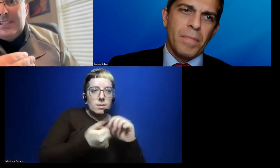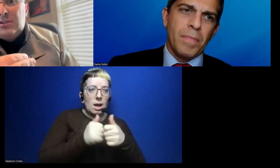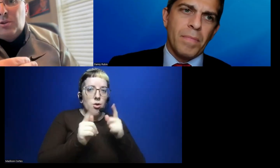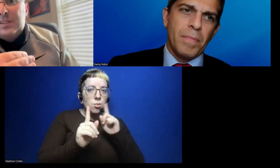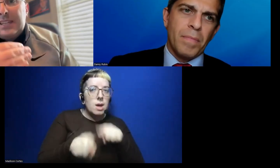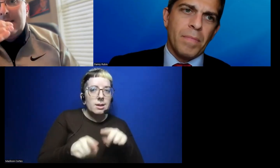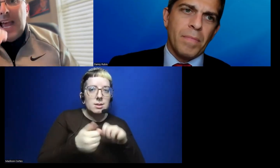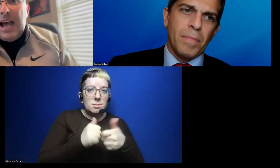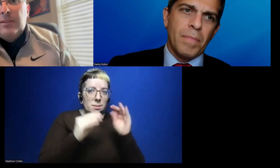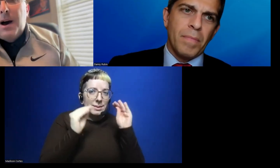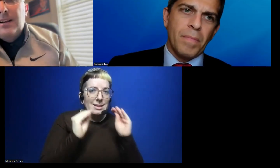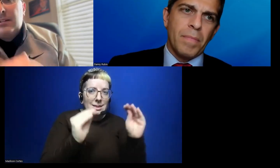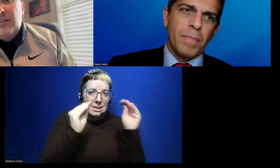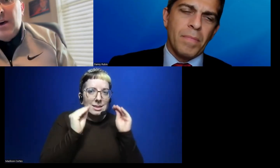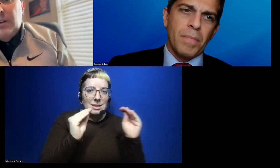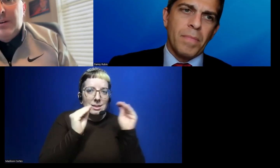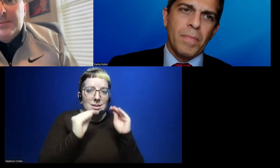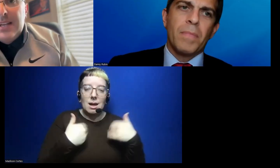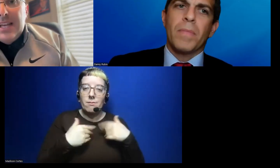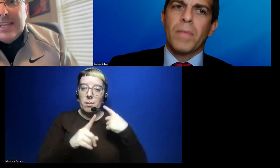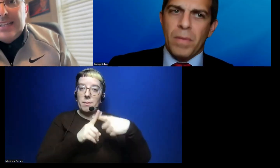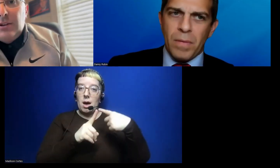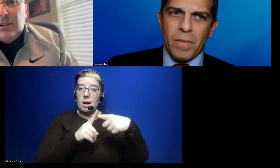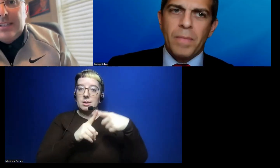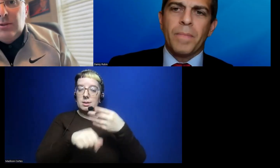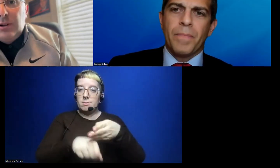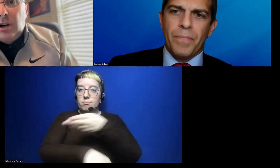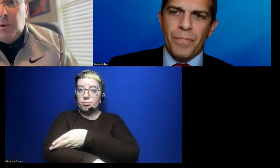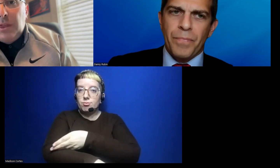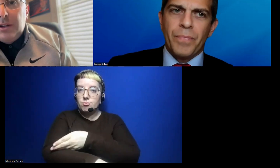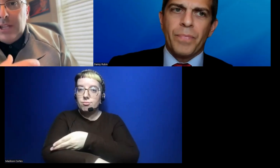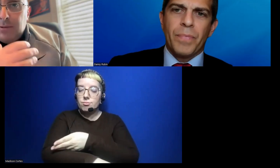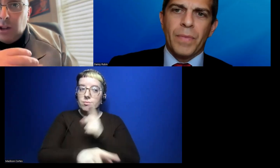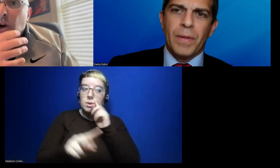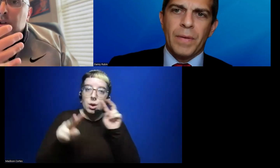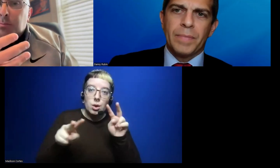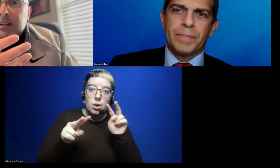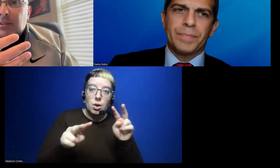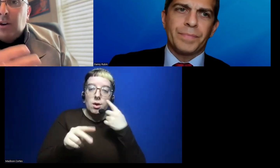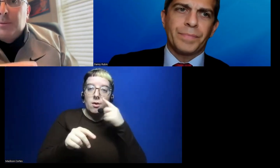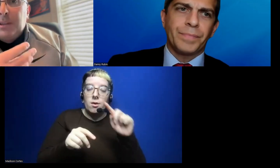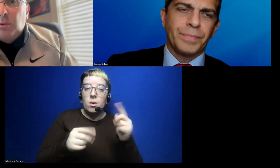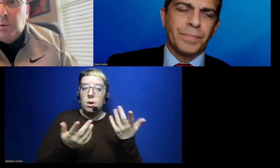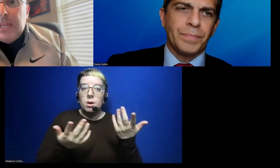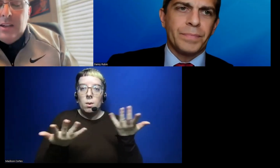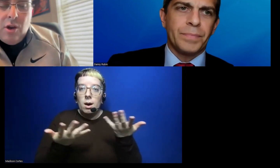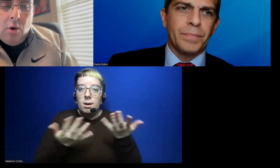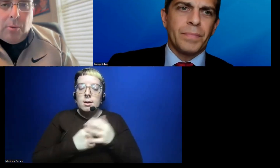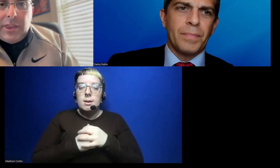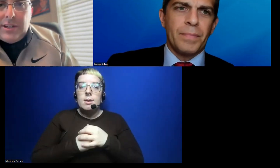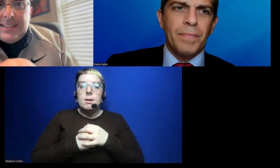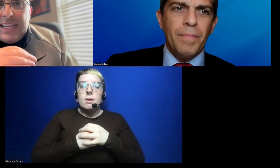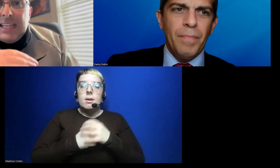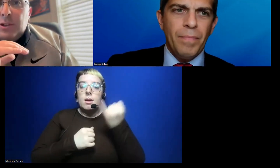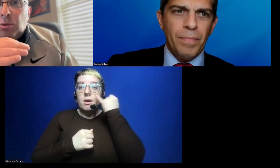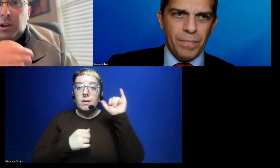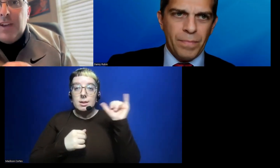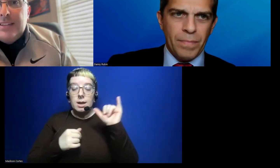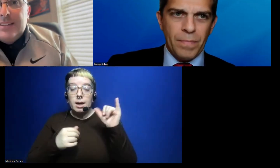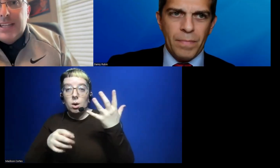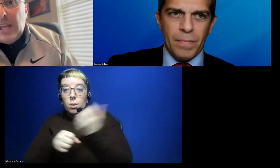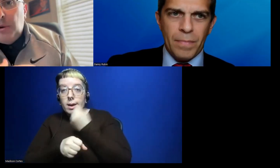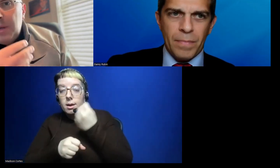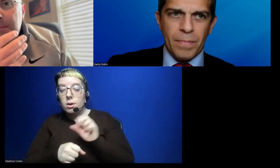able to teach those things to have the positive outcomes that they're looking to occur, whether it's the larger positive outcome like a win, or whether it's the